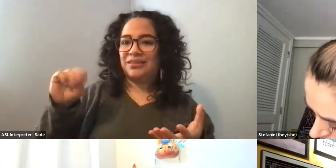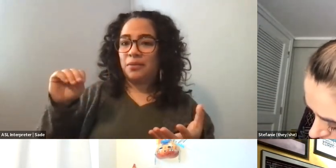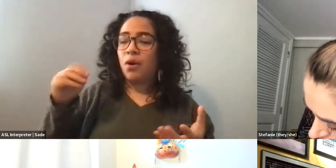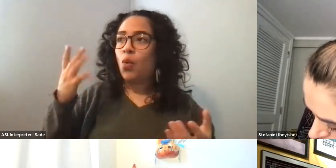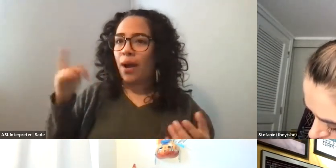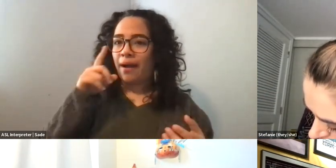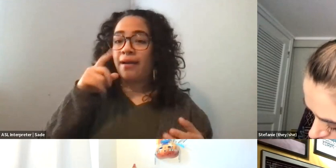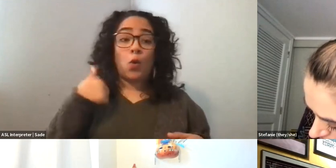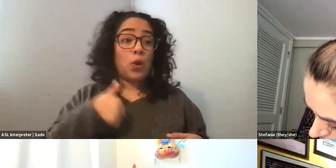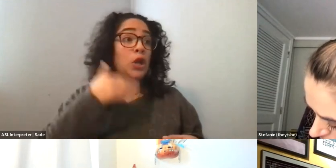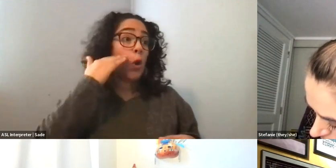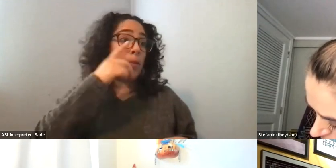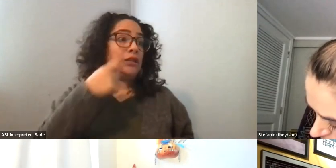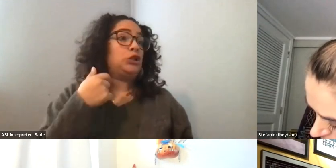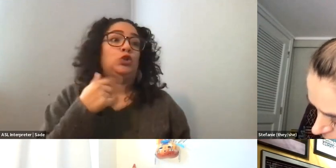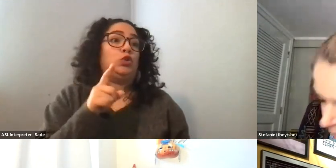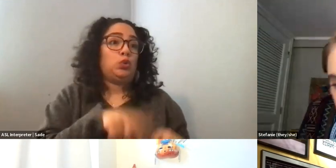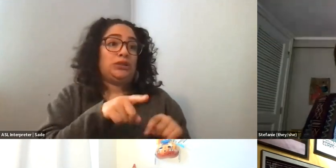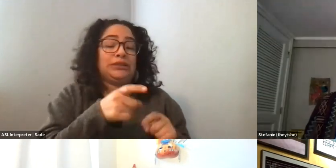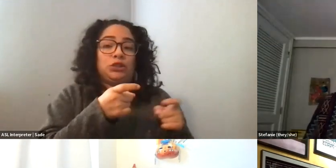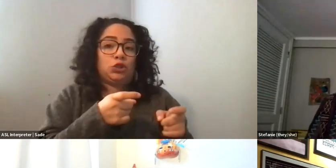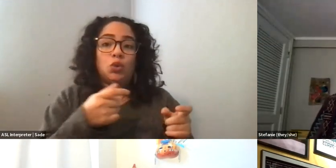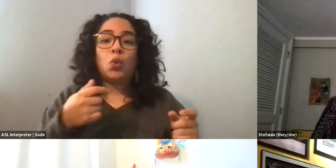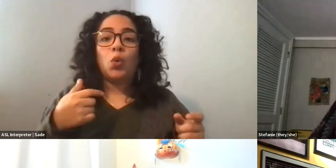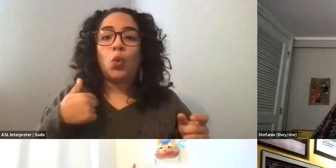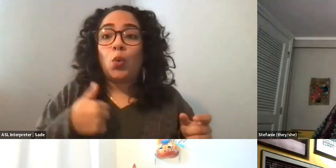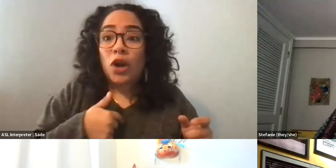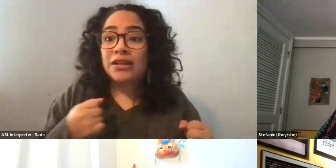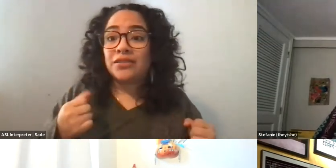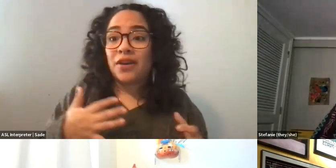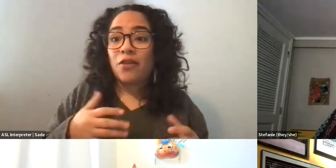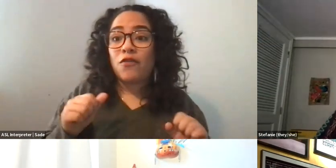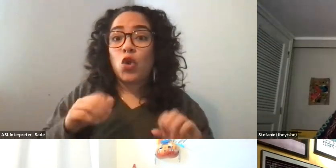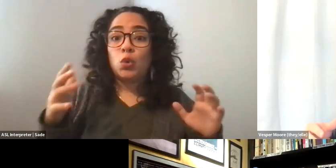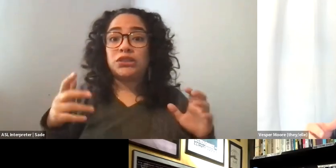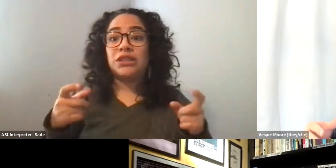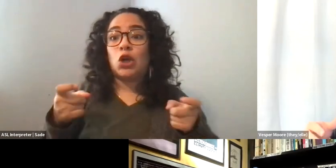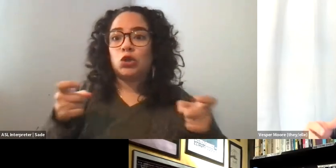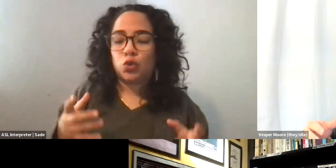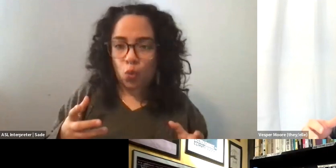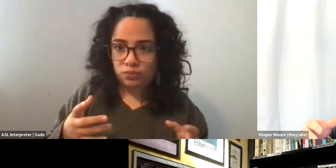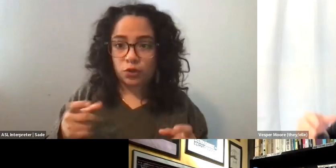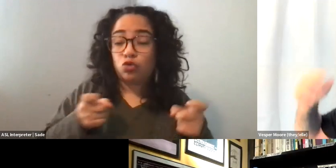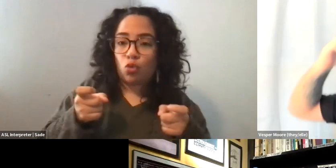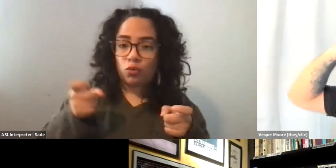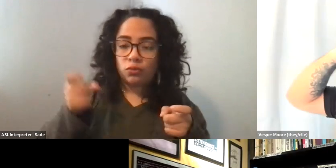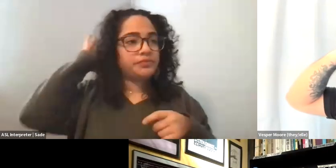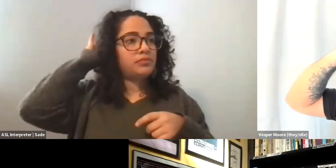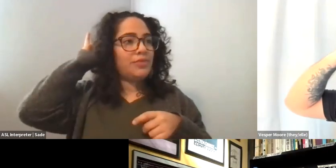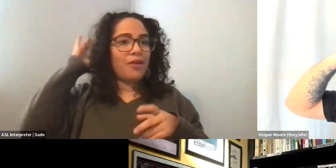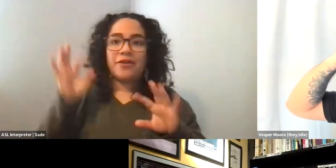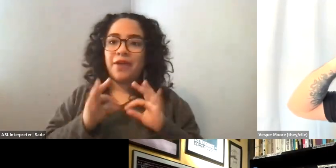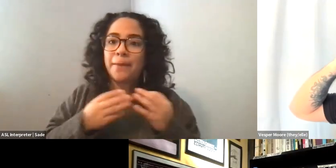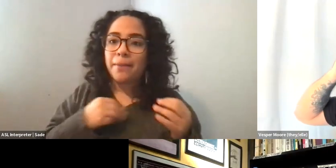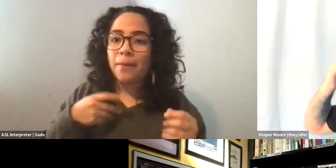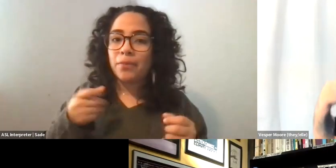yourself. We're afraid of losing control. We're afraid of family members losing control. When in fact, it's